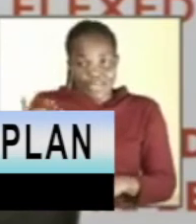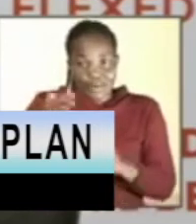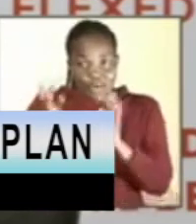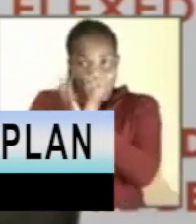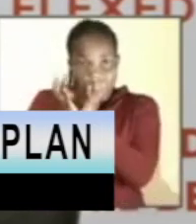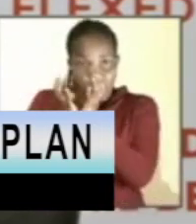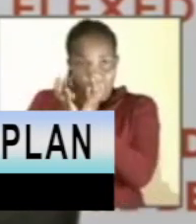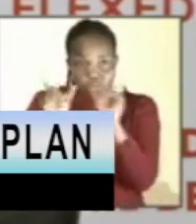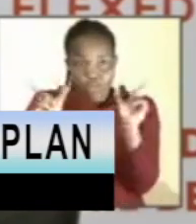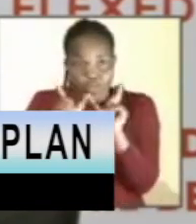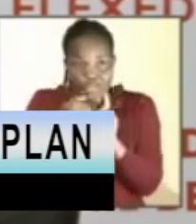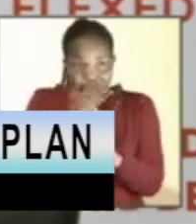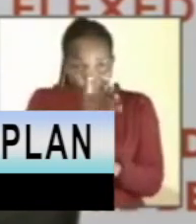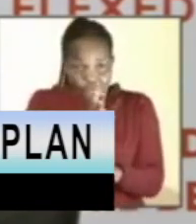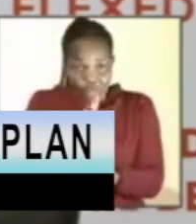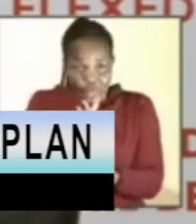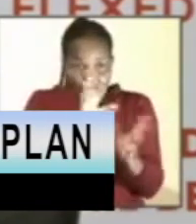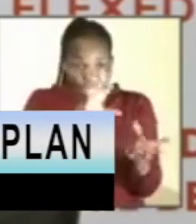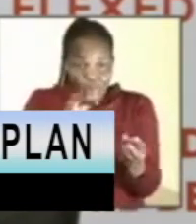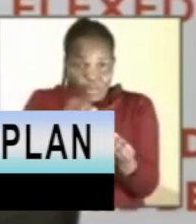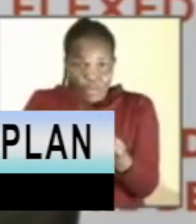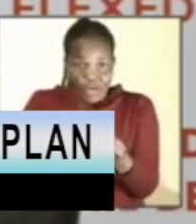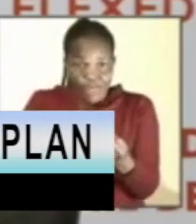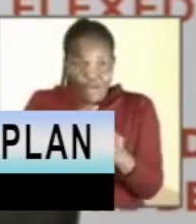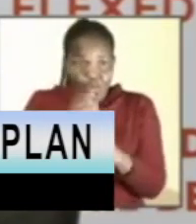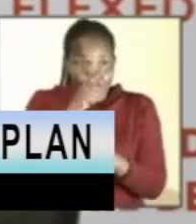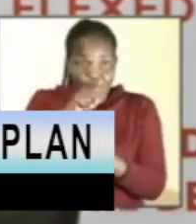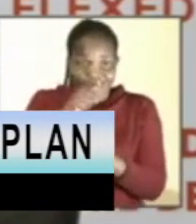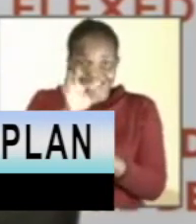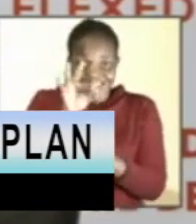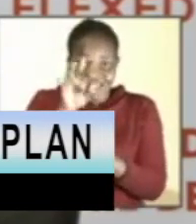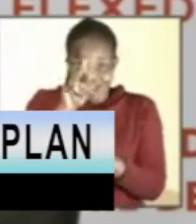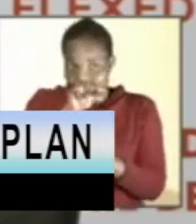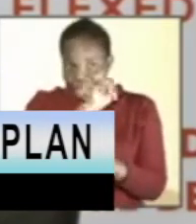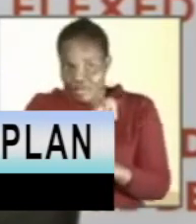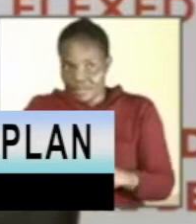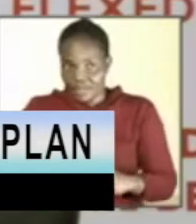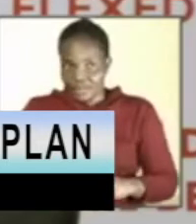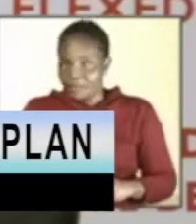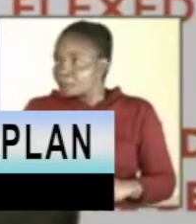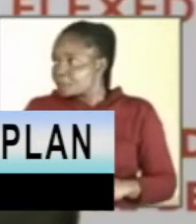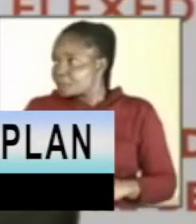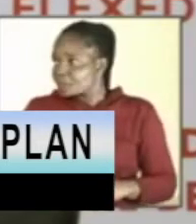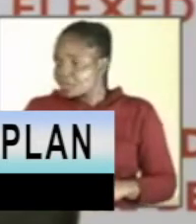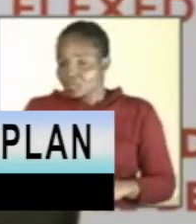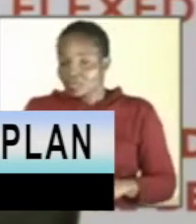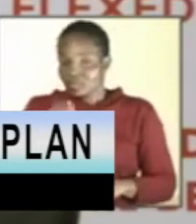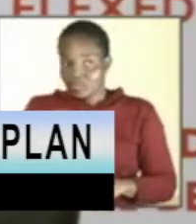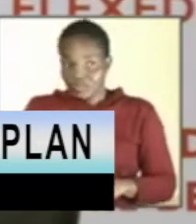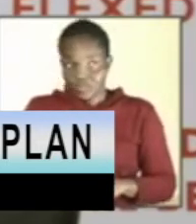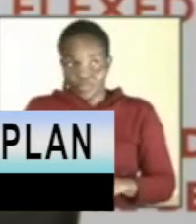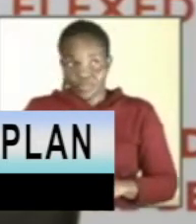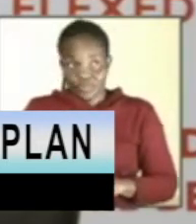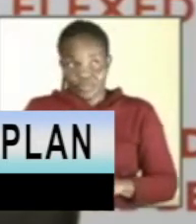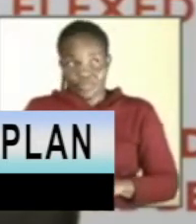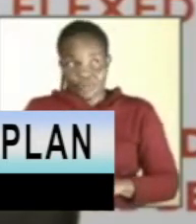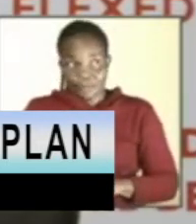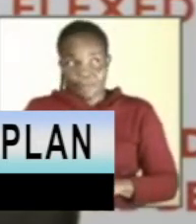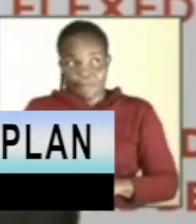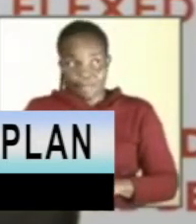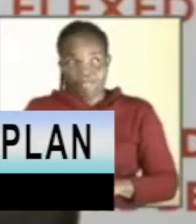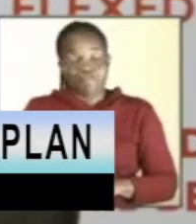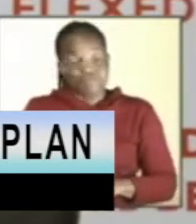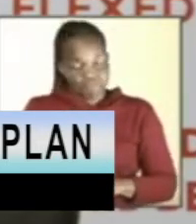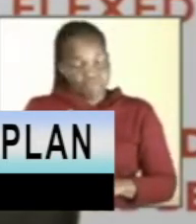of Windhoek stand at a cost of 1.9 million. That, I think, it's quite